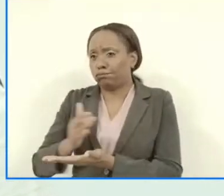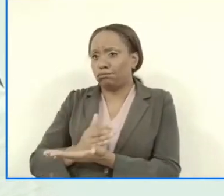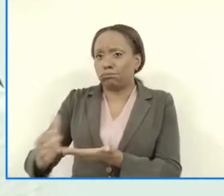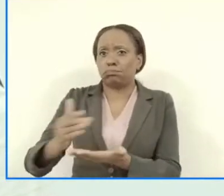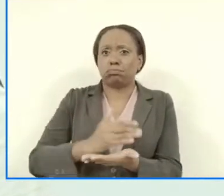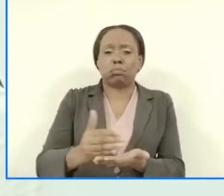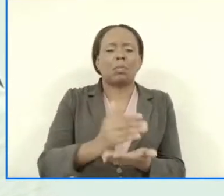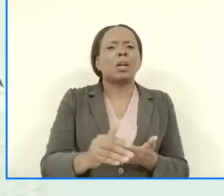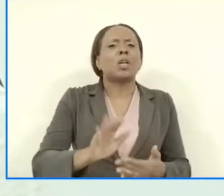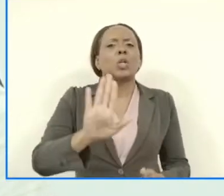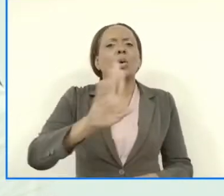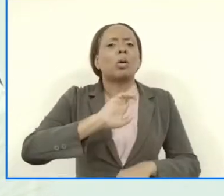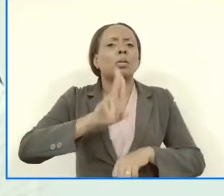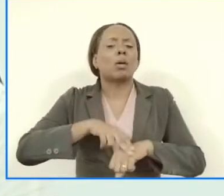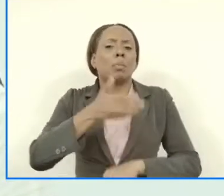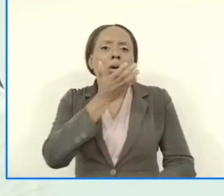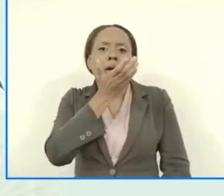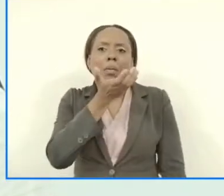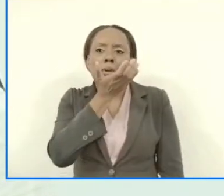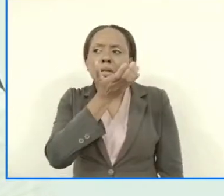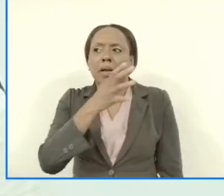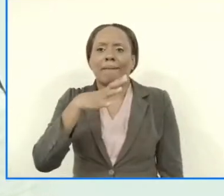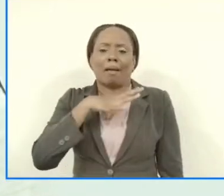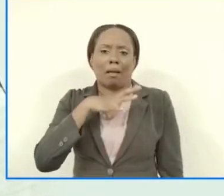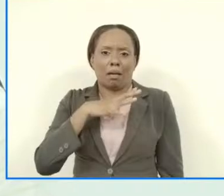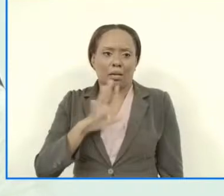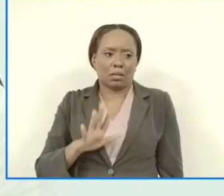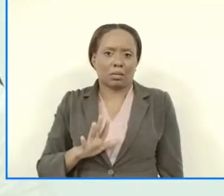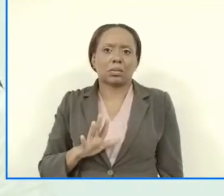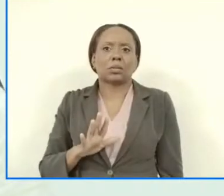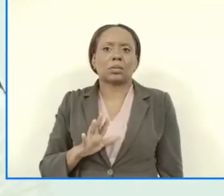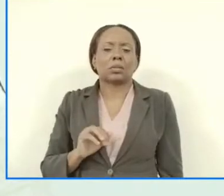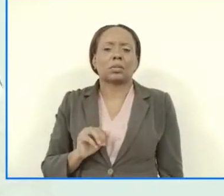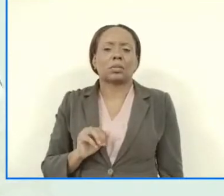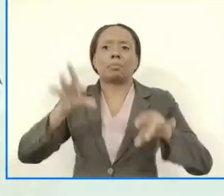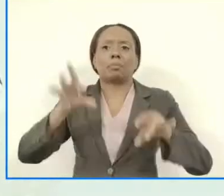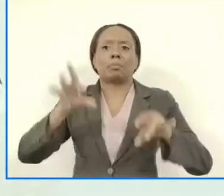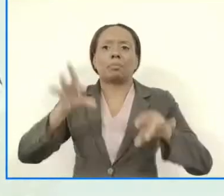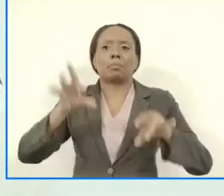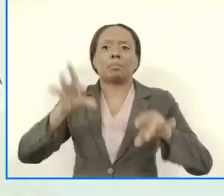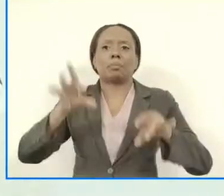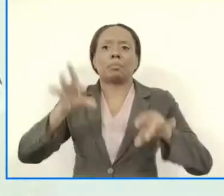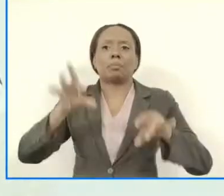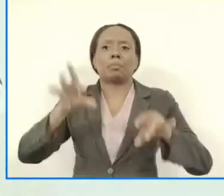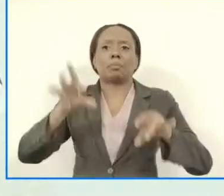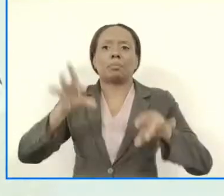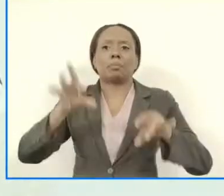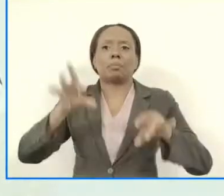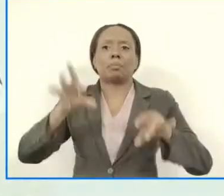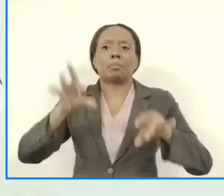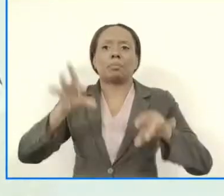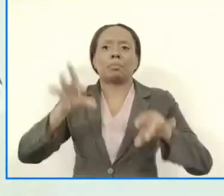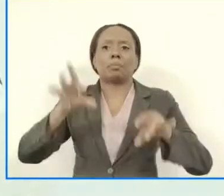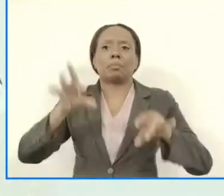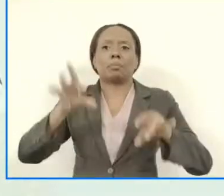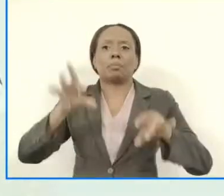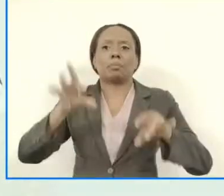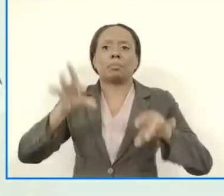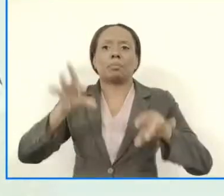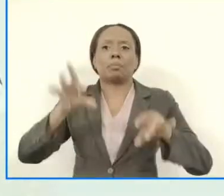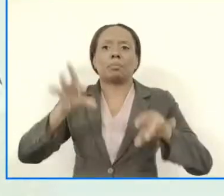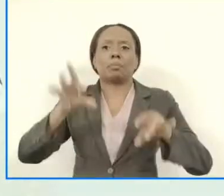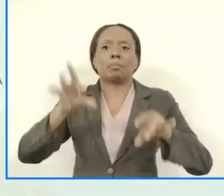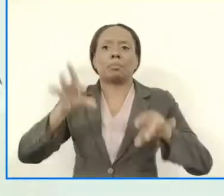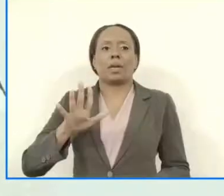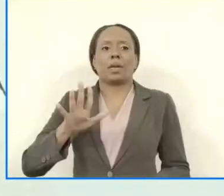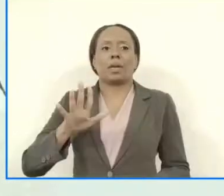collection. So it will not compromise the municipal remove 5 compactor trucks out to service